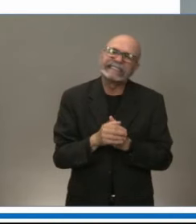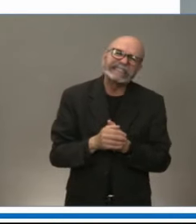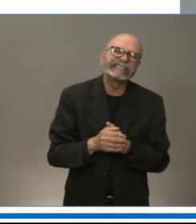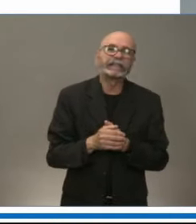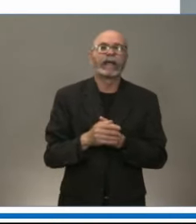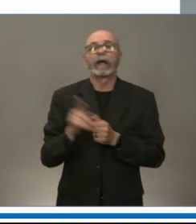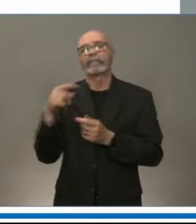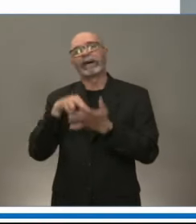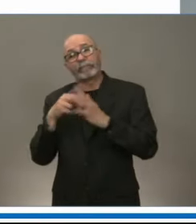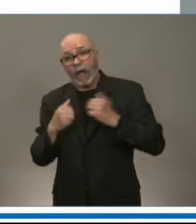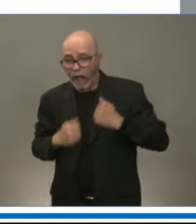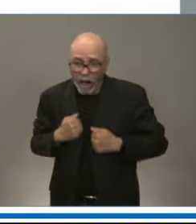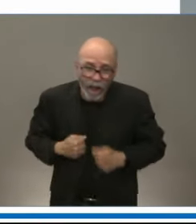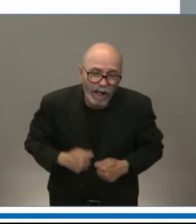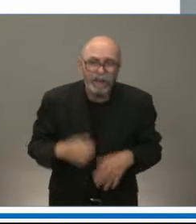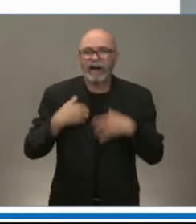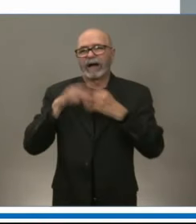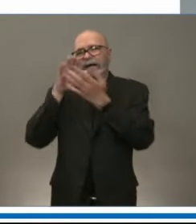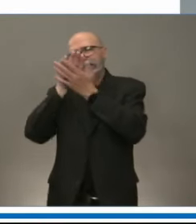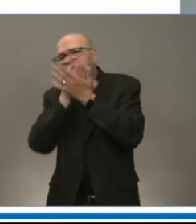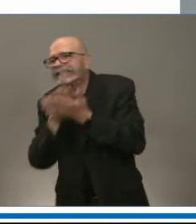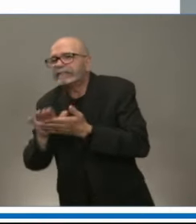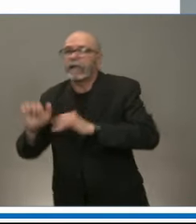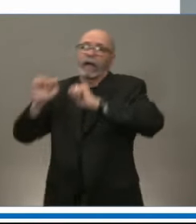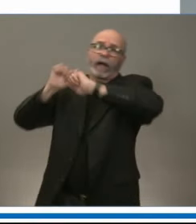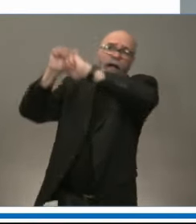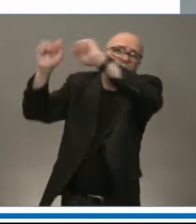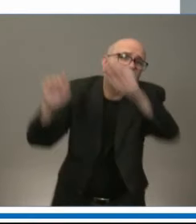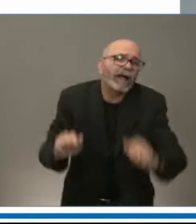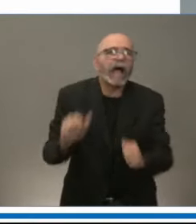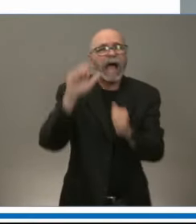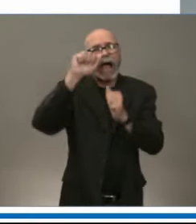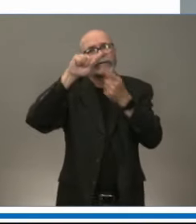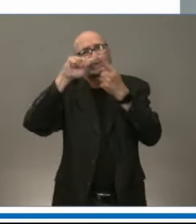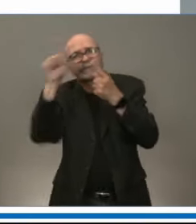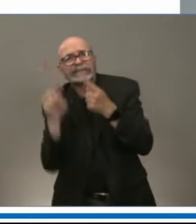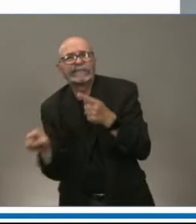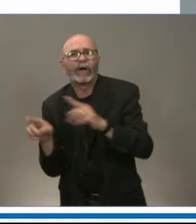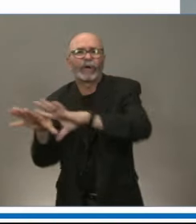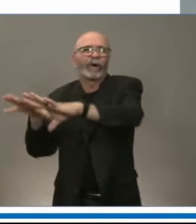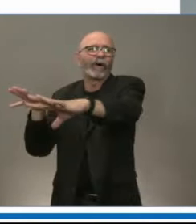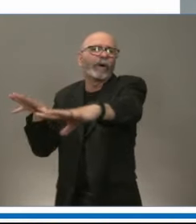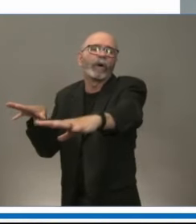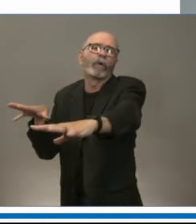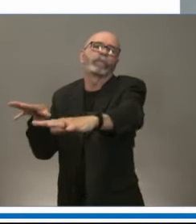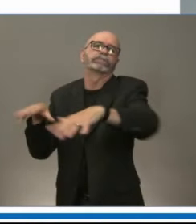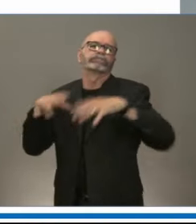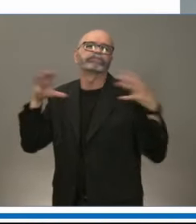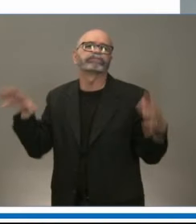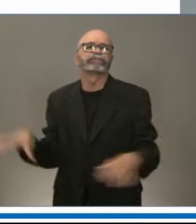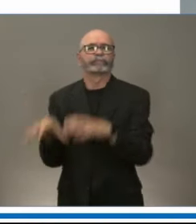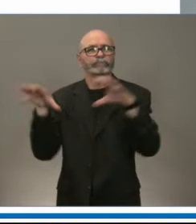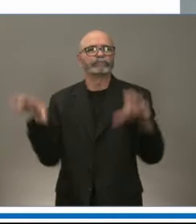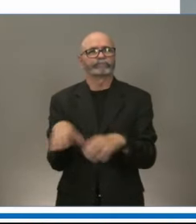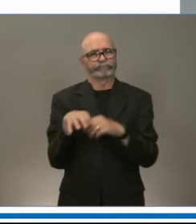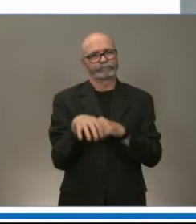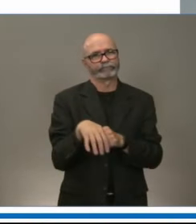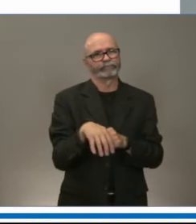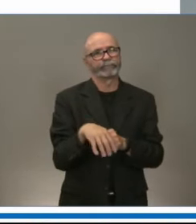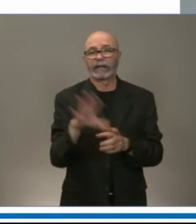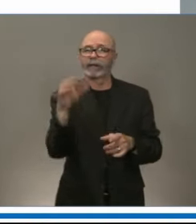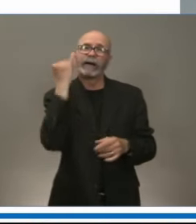those pieces that a long-term care facility would have. And the third piece is that if somebody when their relative does become